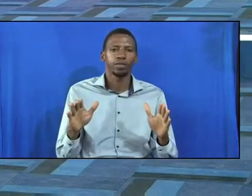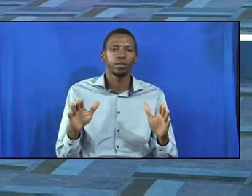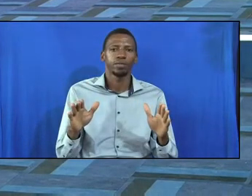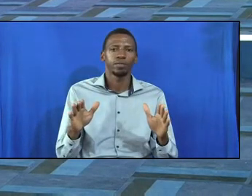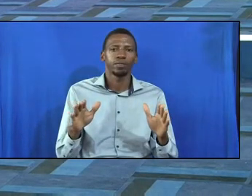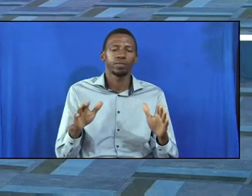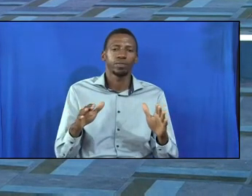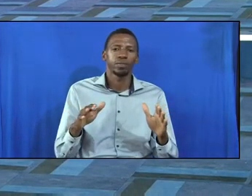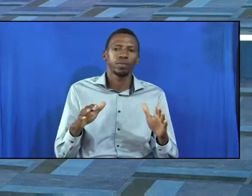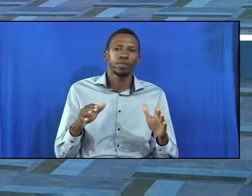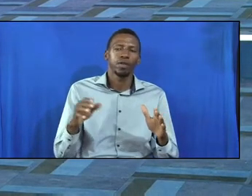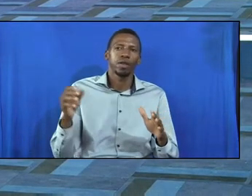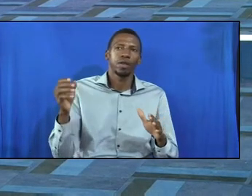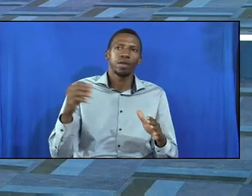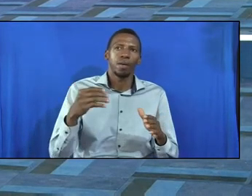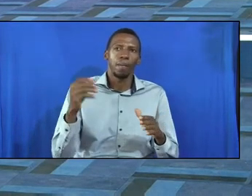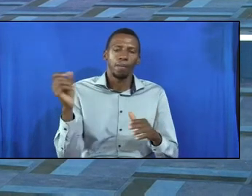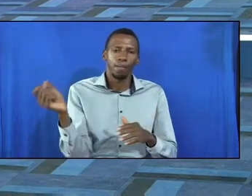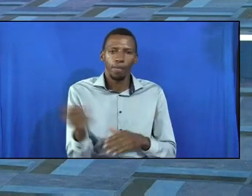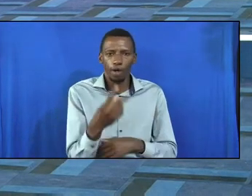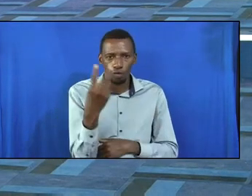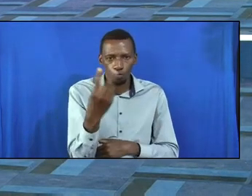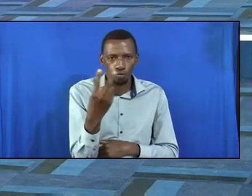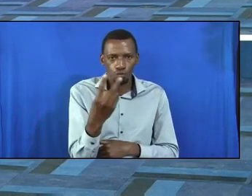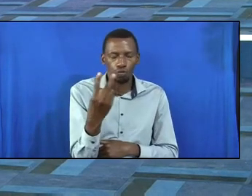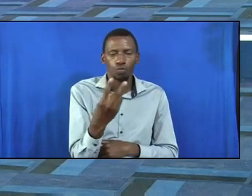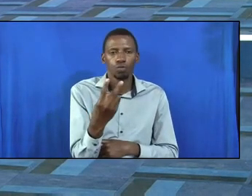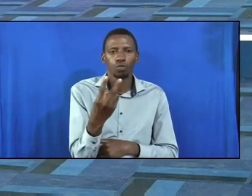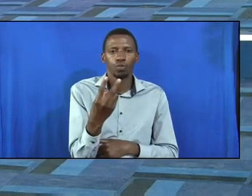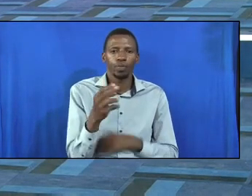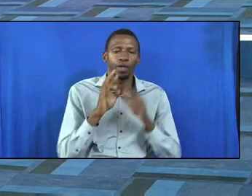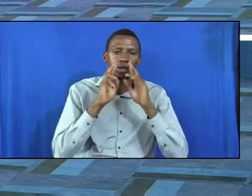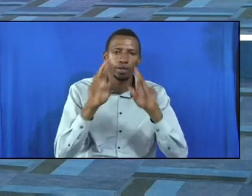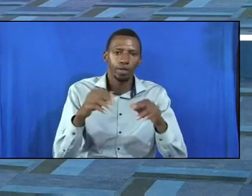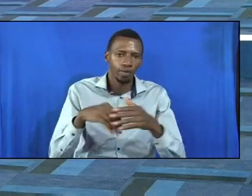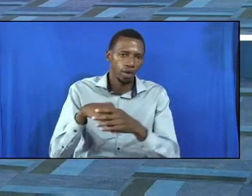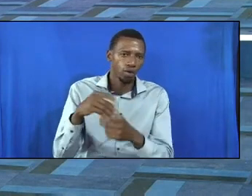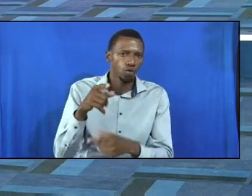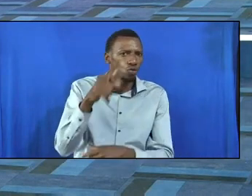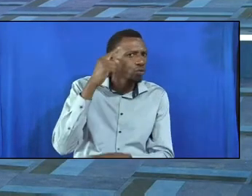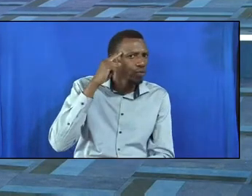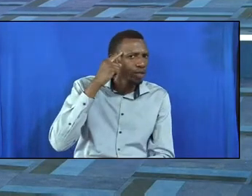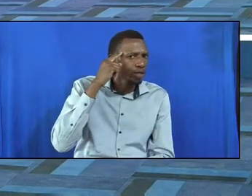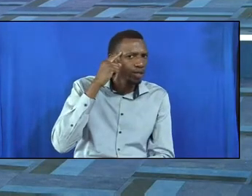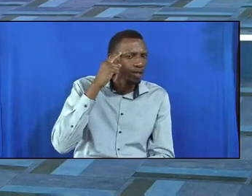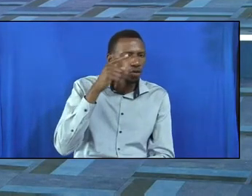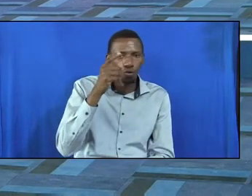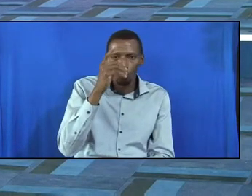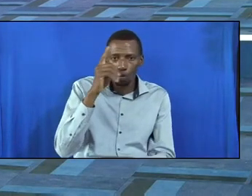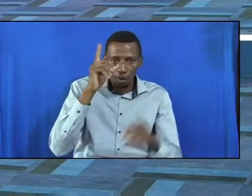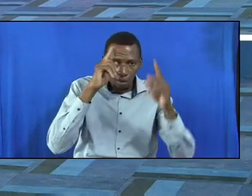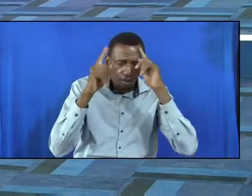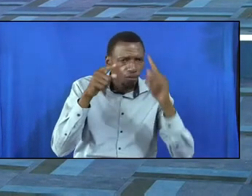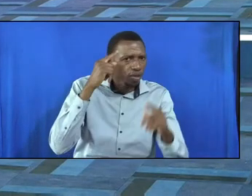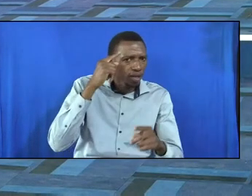the month of February. Those of you who are good in guessing, what do you think the results were?